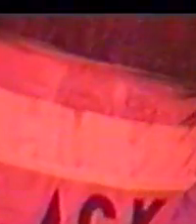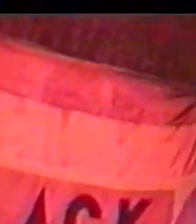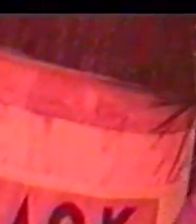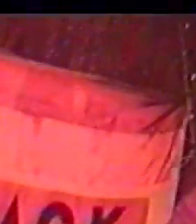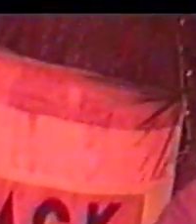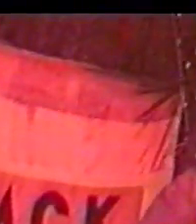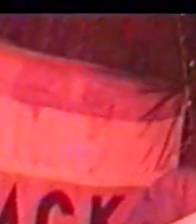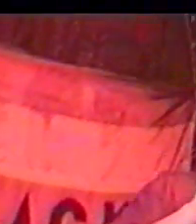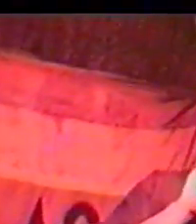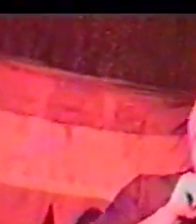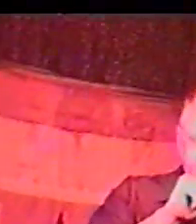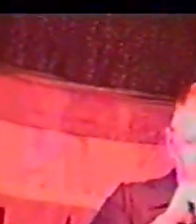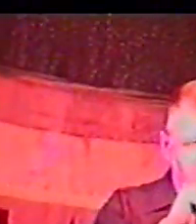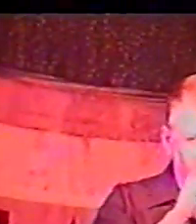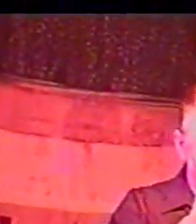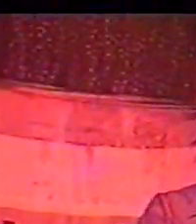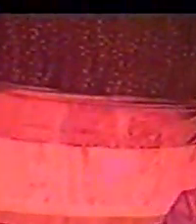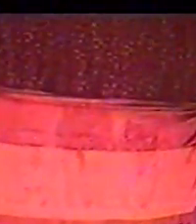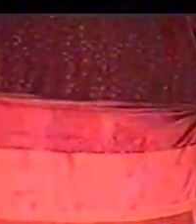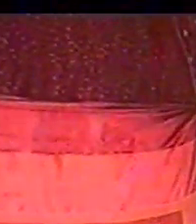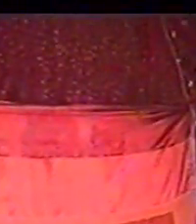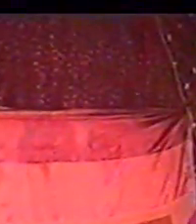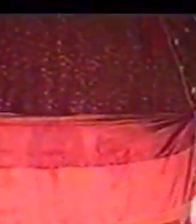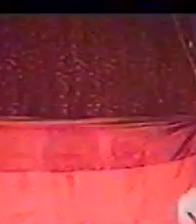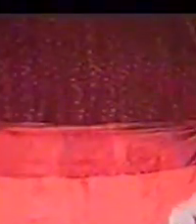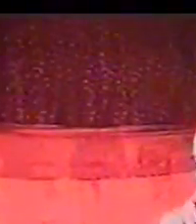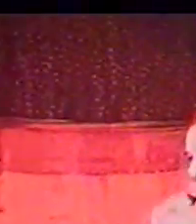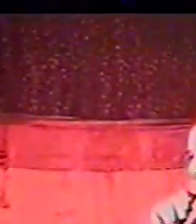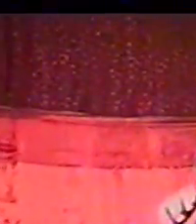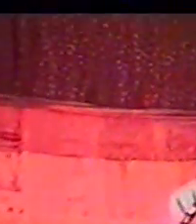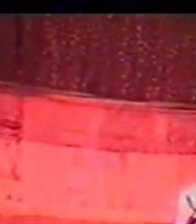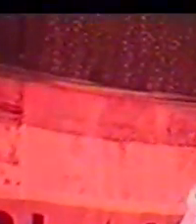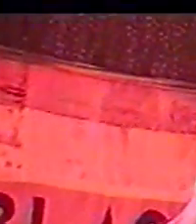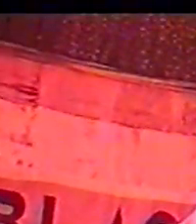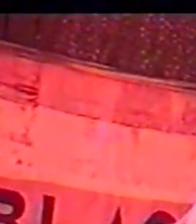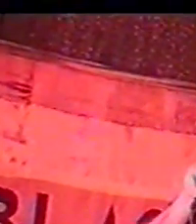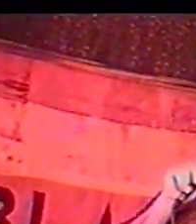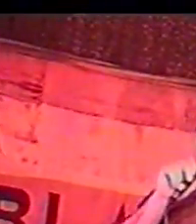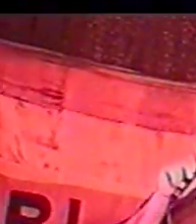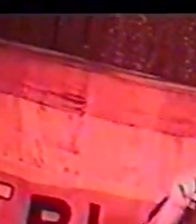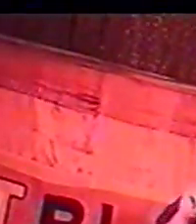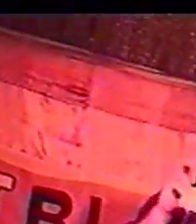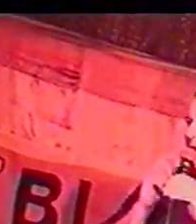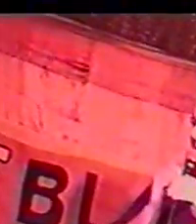I don't want a boy boy. I don't want an old bucky. I